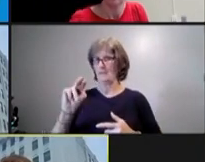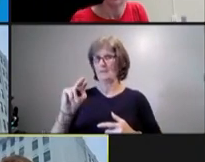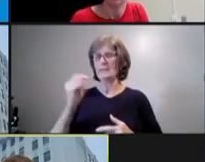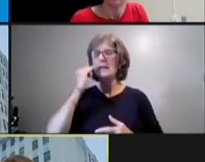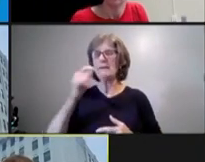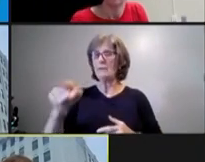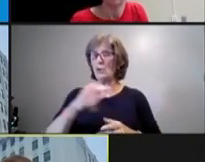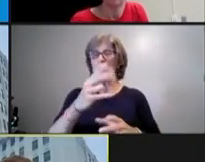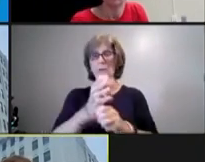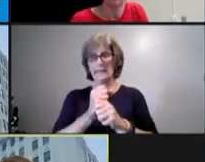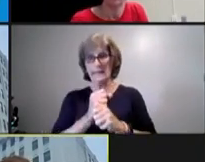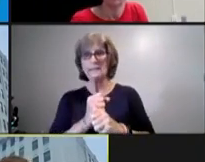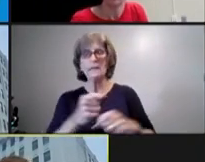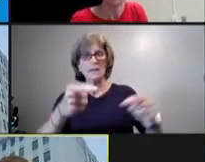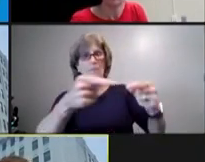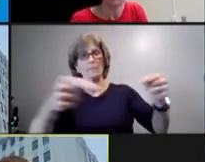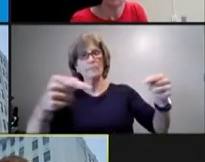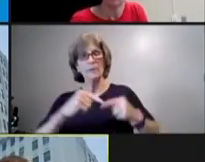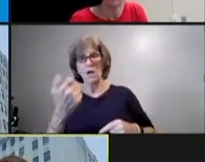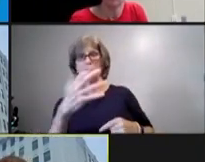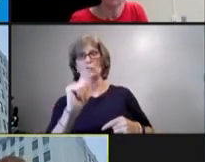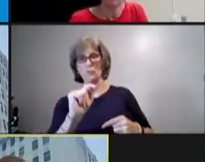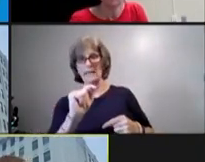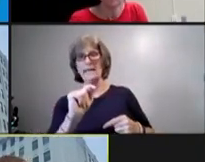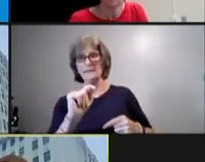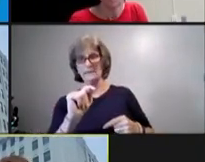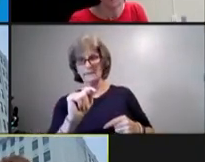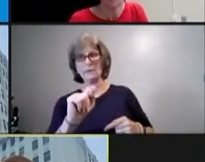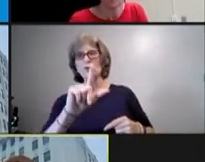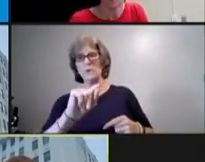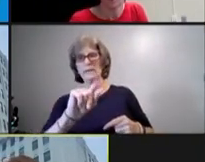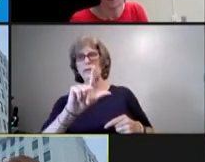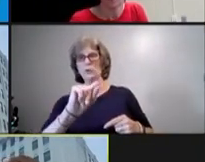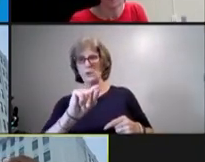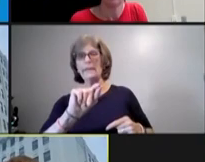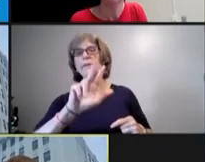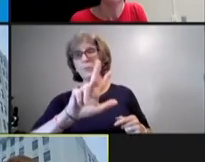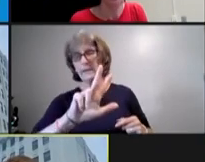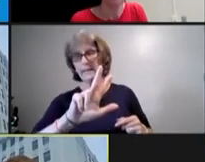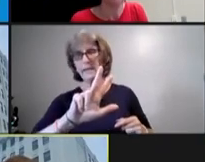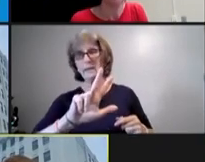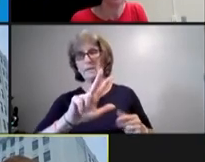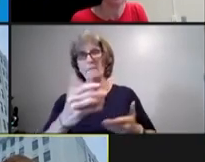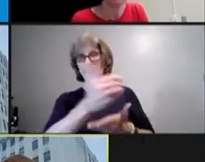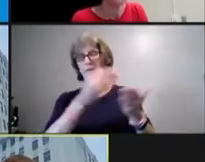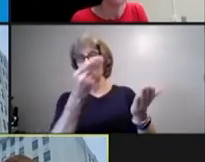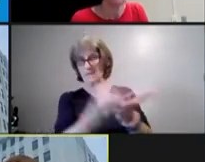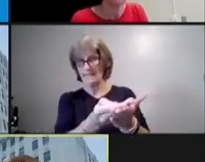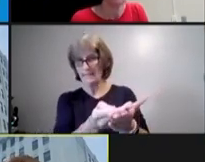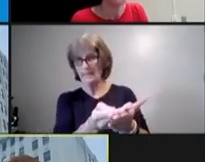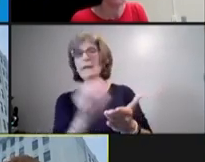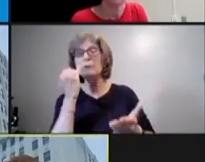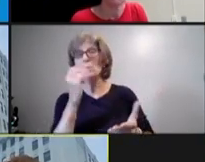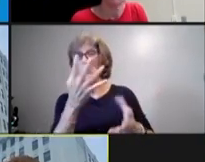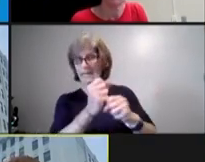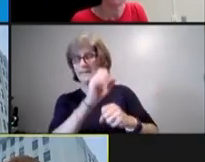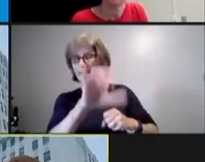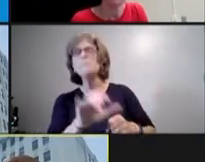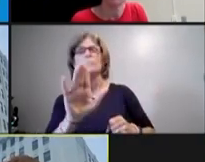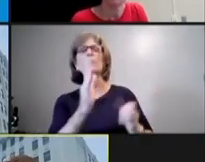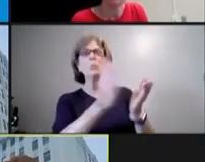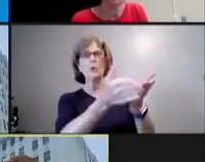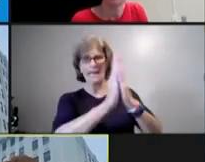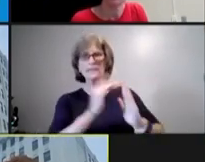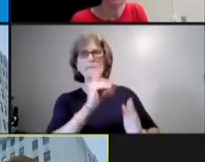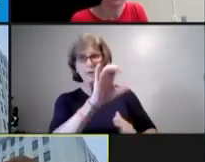Grant Fiscal Year 2023 funds in support of the Bedford Choice Neighborhoods Initiative. The development team is aiming